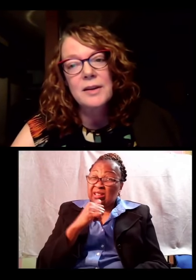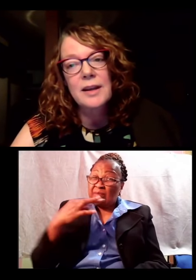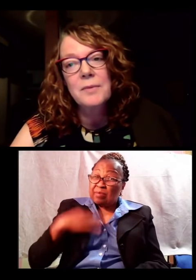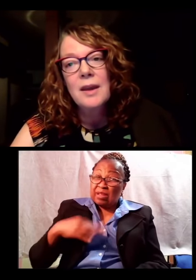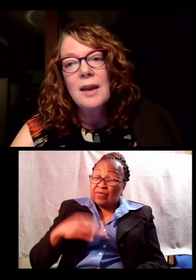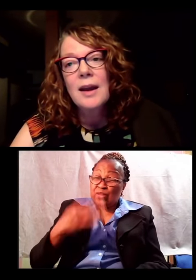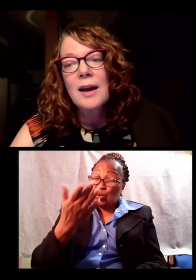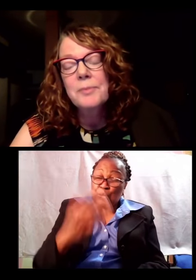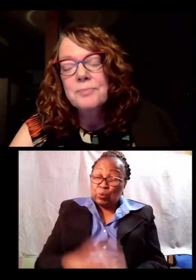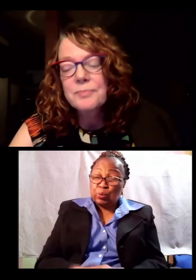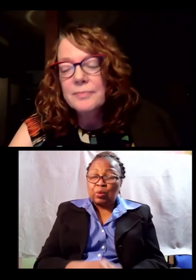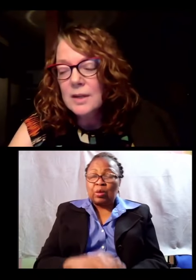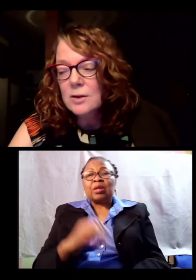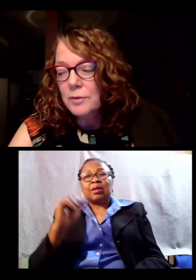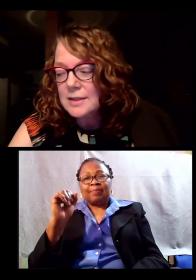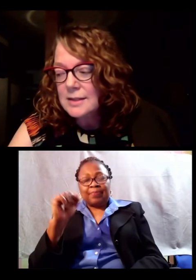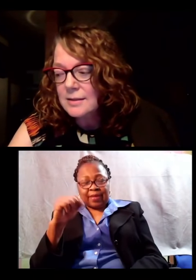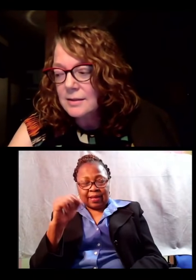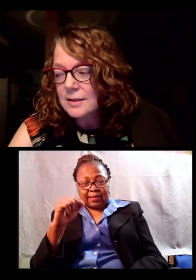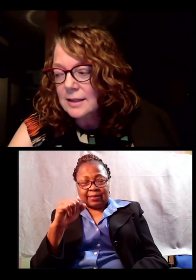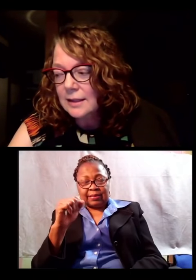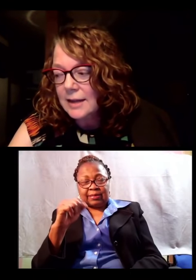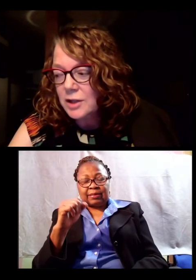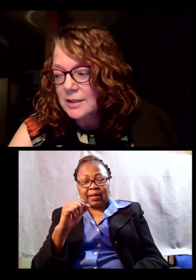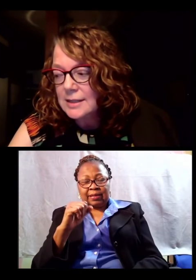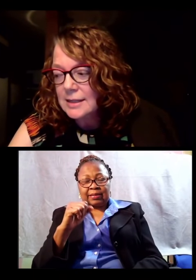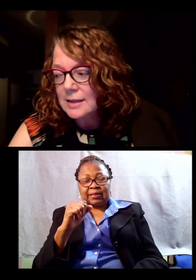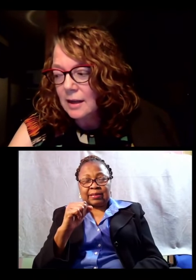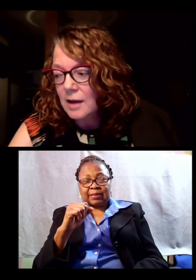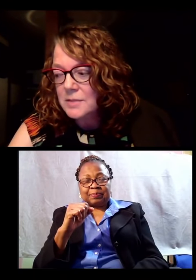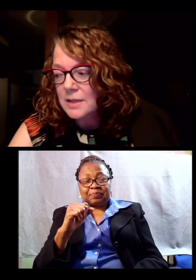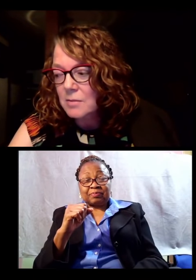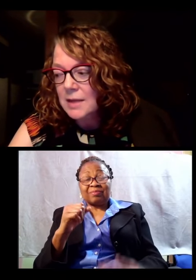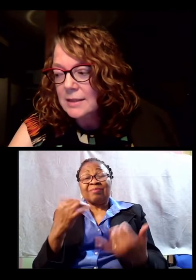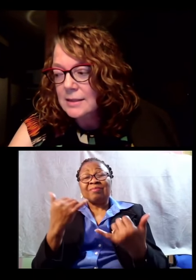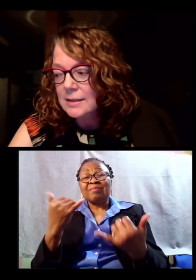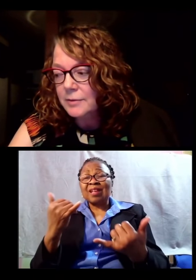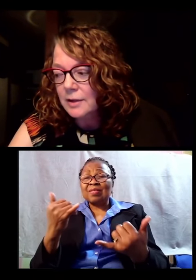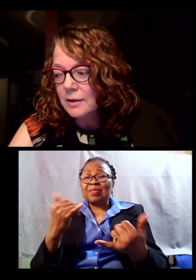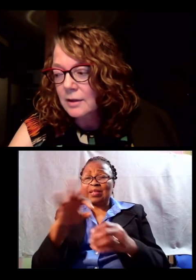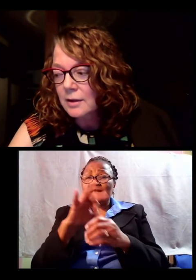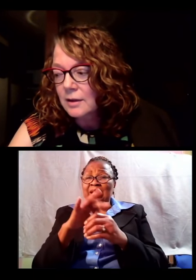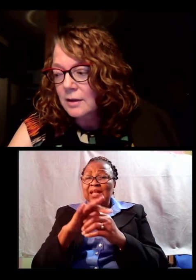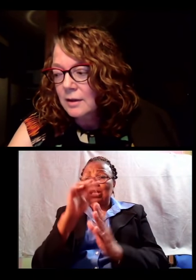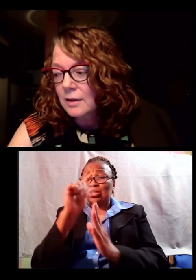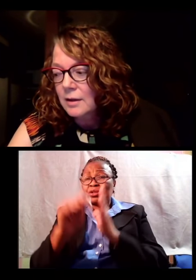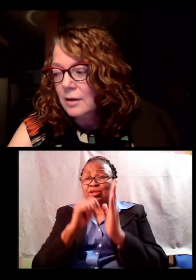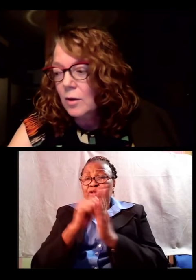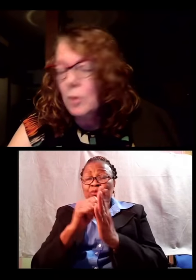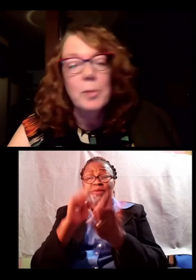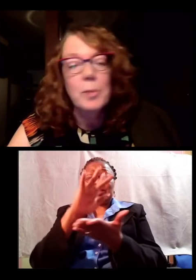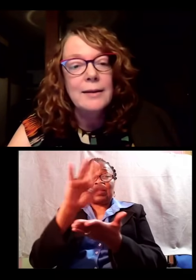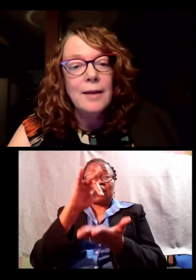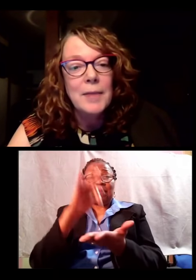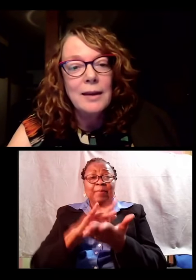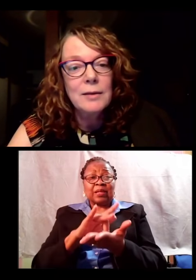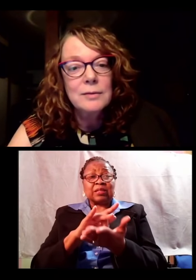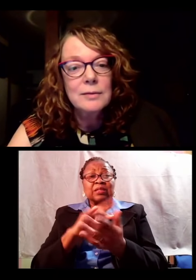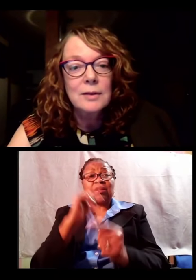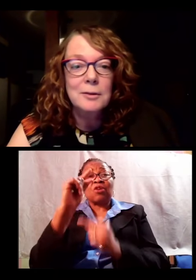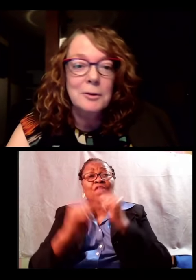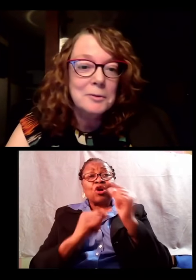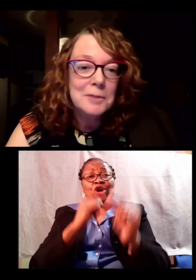that's heartening. You know, this election season comes in the midst of a global